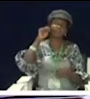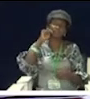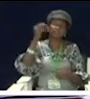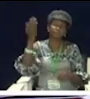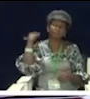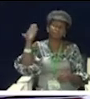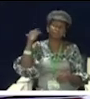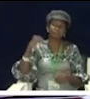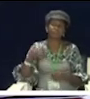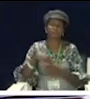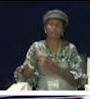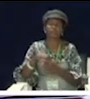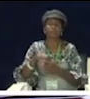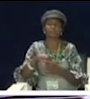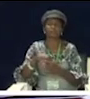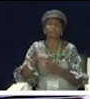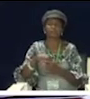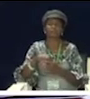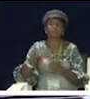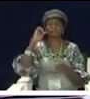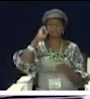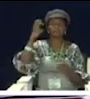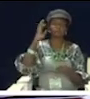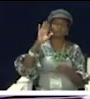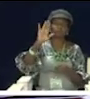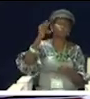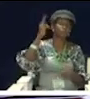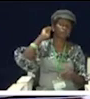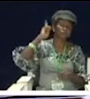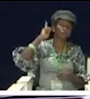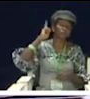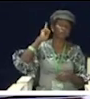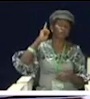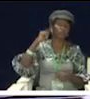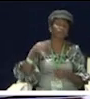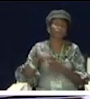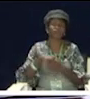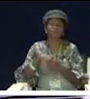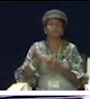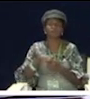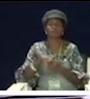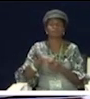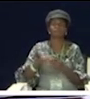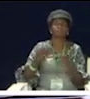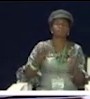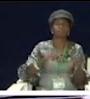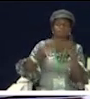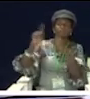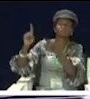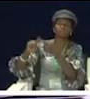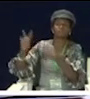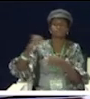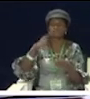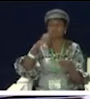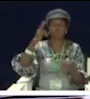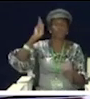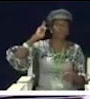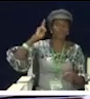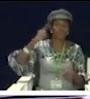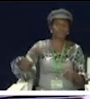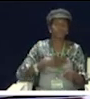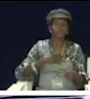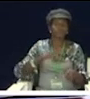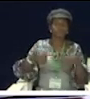He was my uncle. You go to him and say, "Uncle, please give